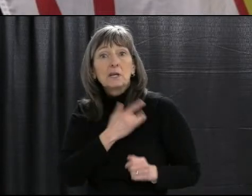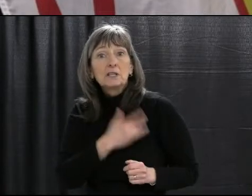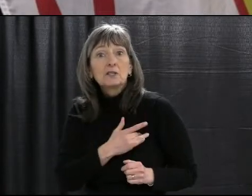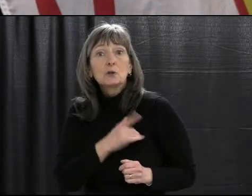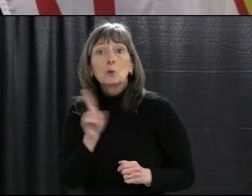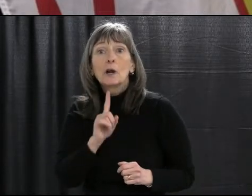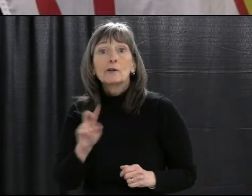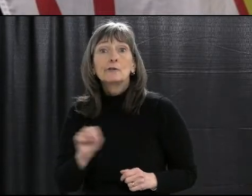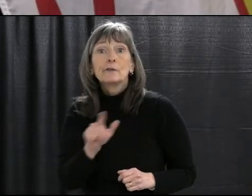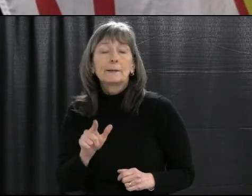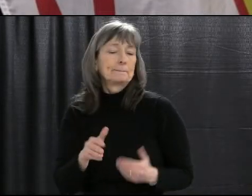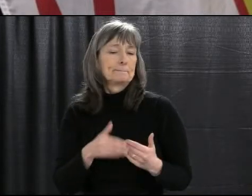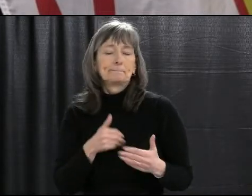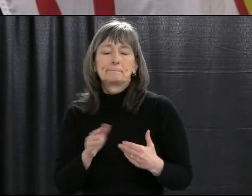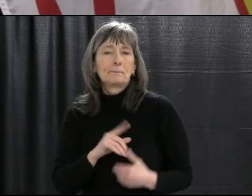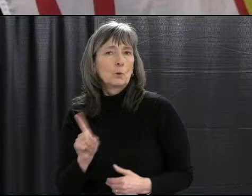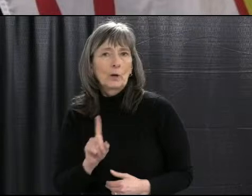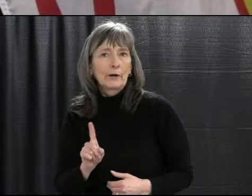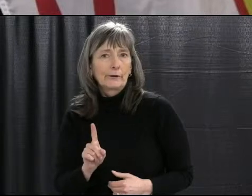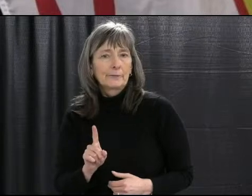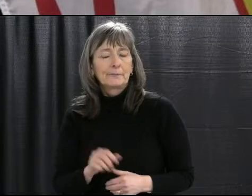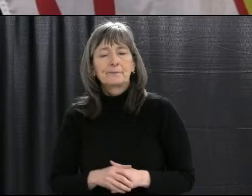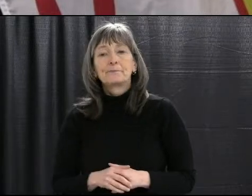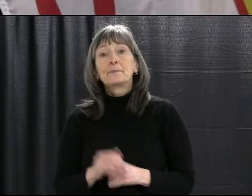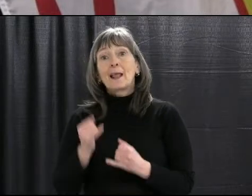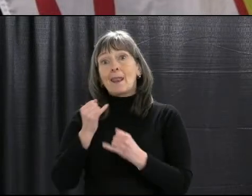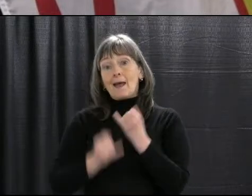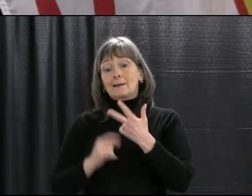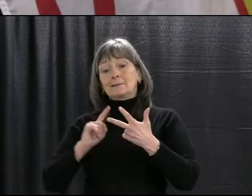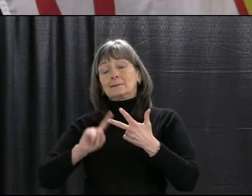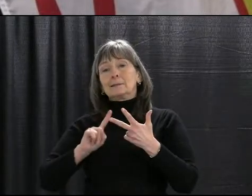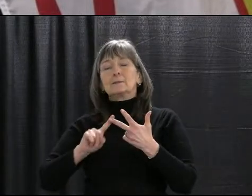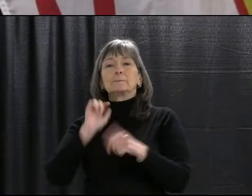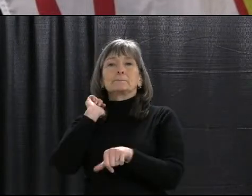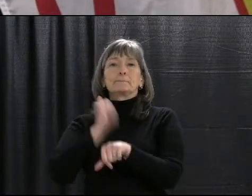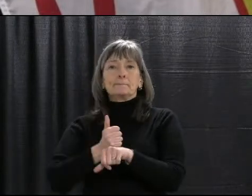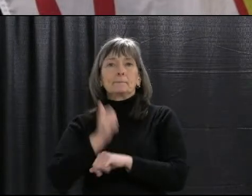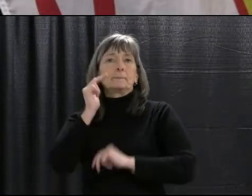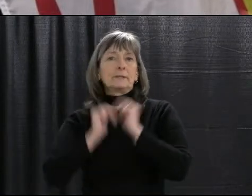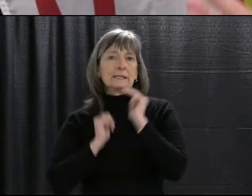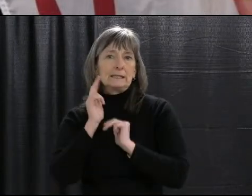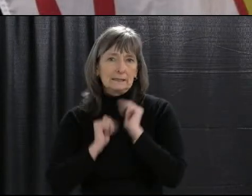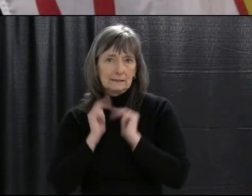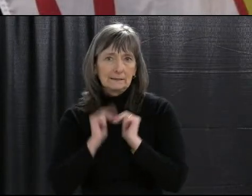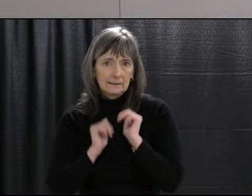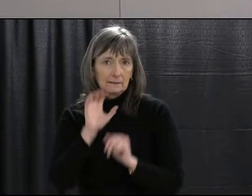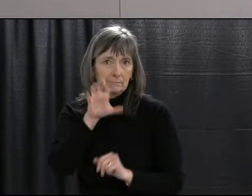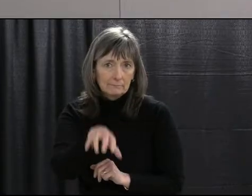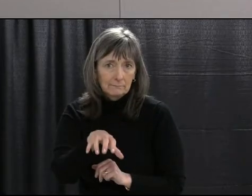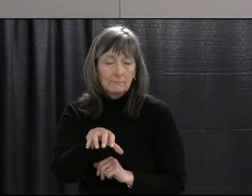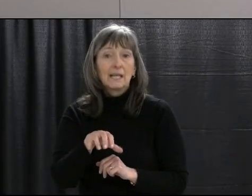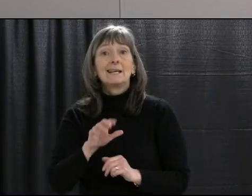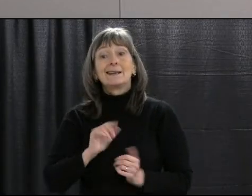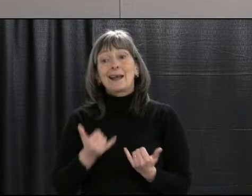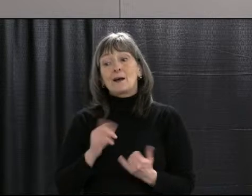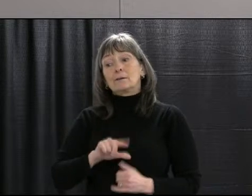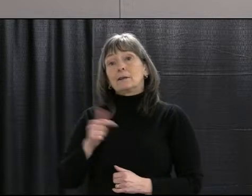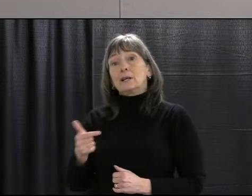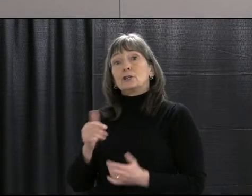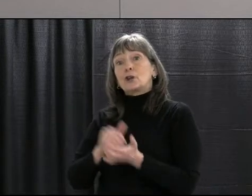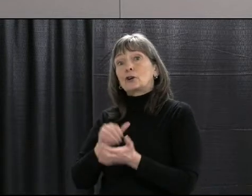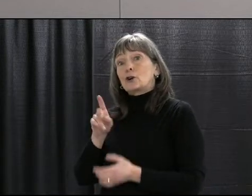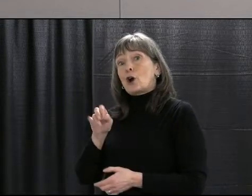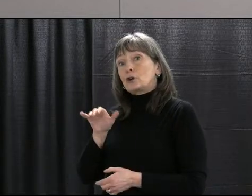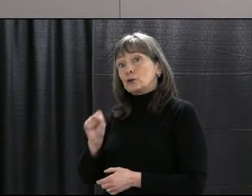Newfoundland and Labrador. The final phase will see construction of our new facility. And I'll pass it over now to Dr. Connors, who is Clinical Chief